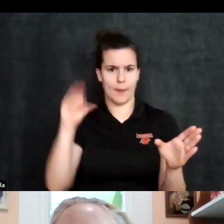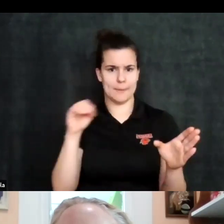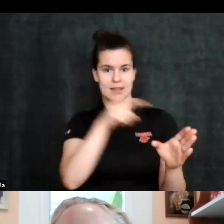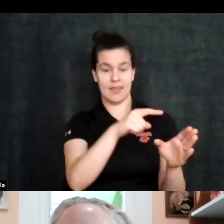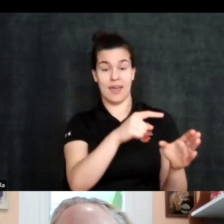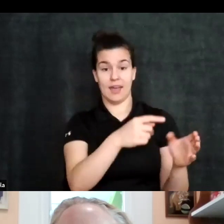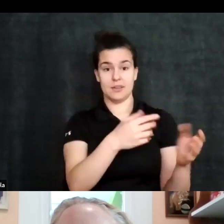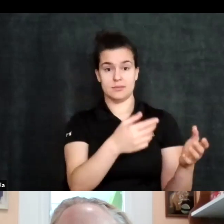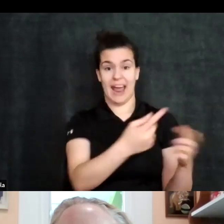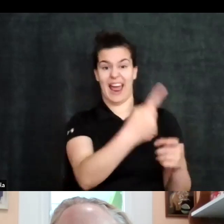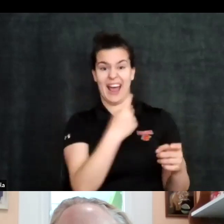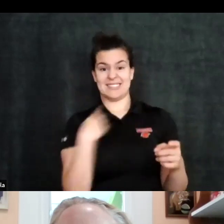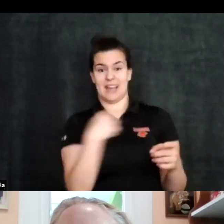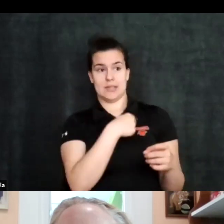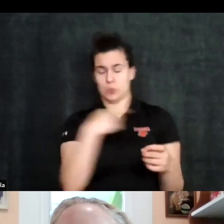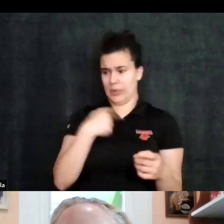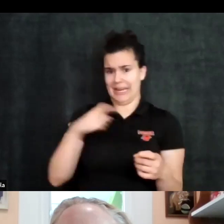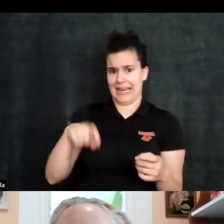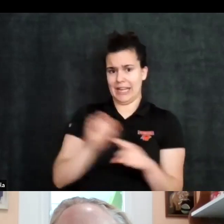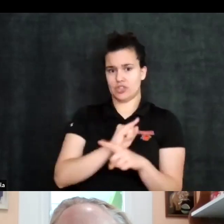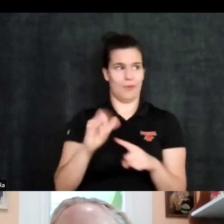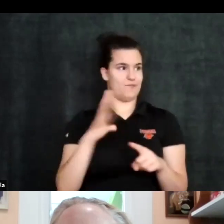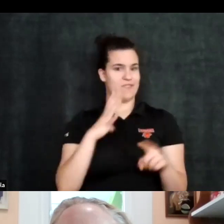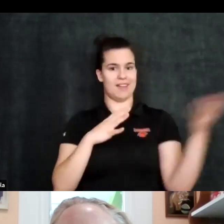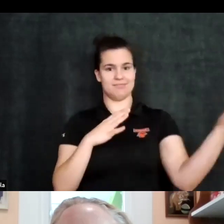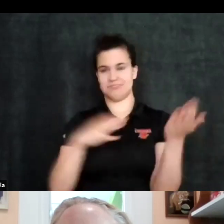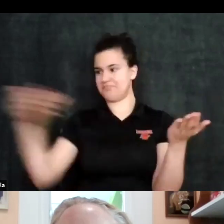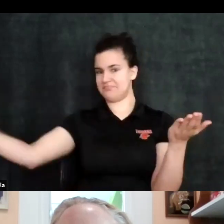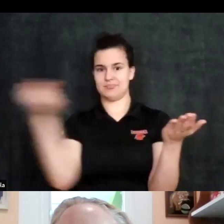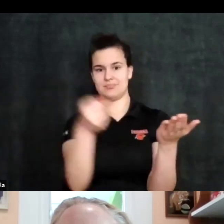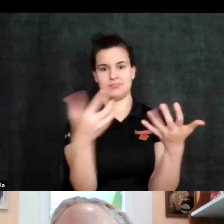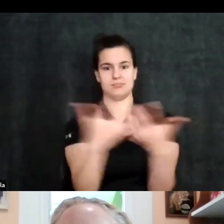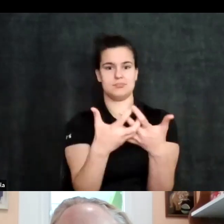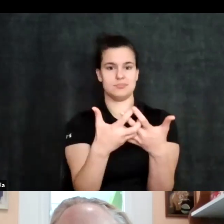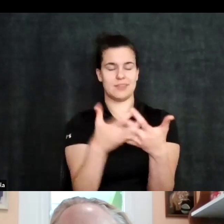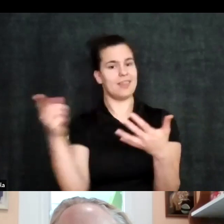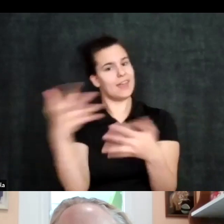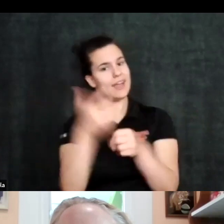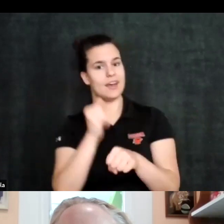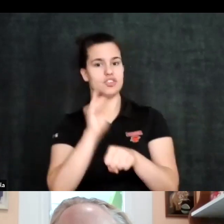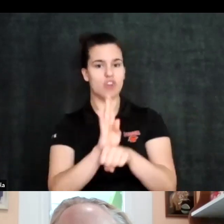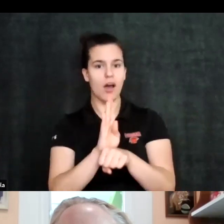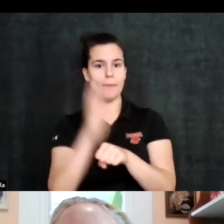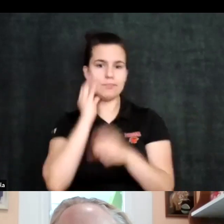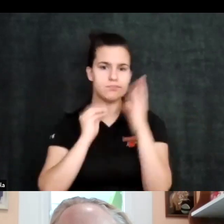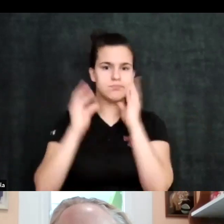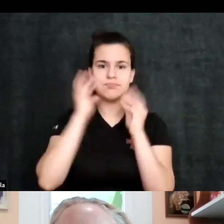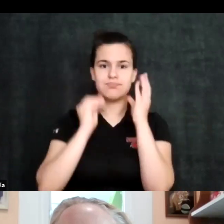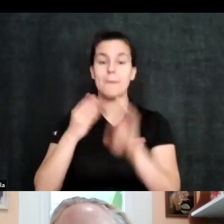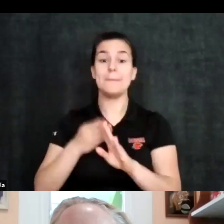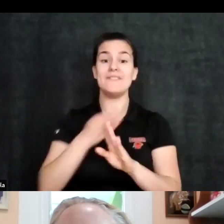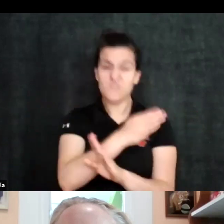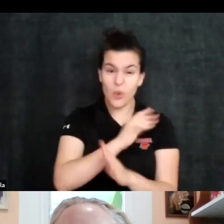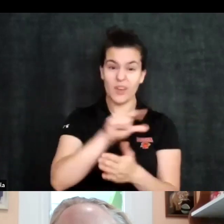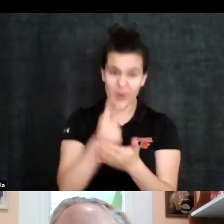those internships for them. And then it's wonderful for our students to get that job experience before they graduate. And students who participate